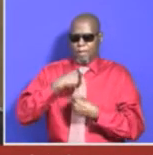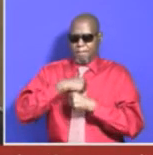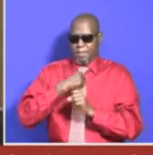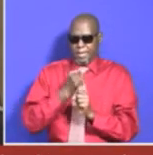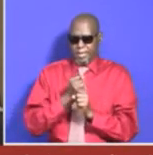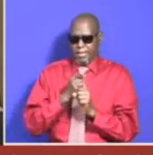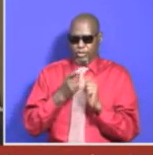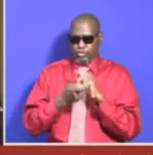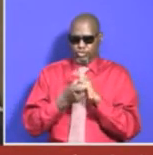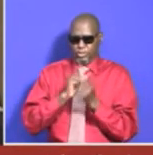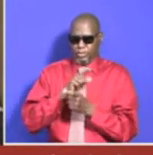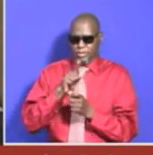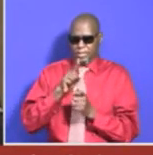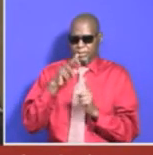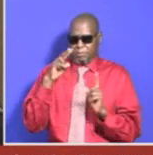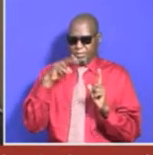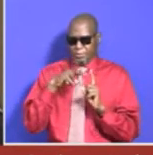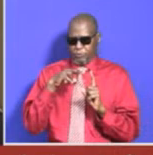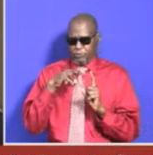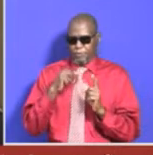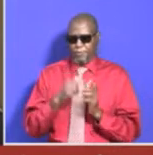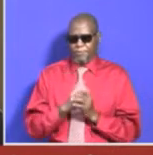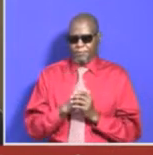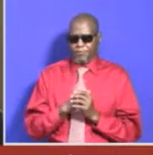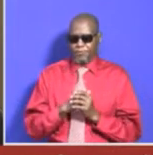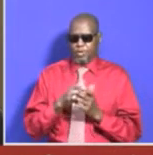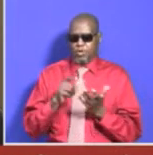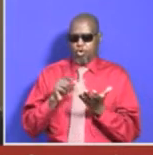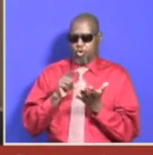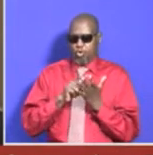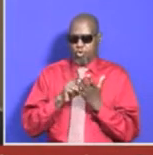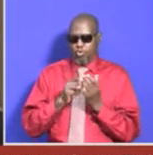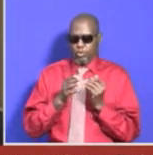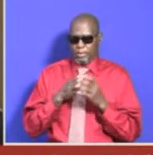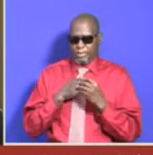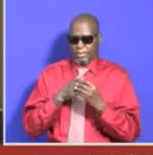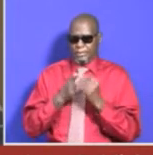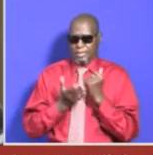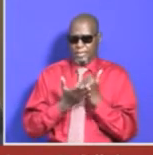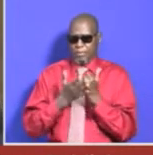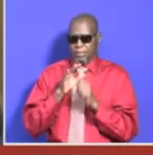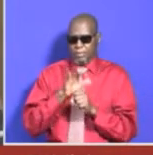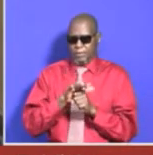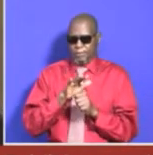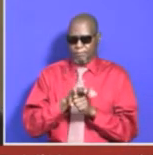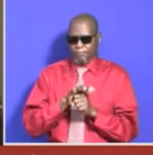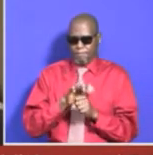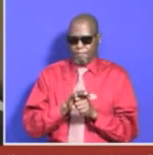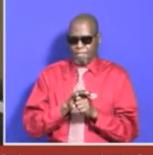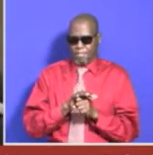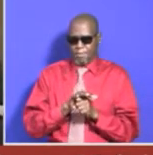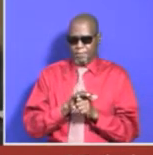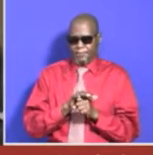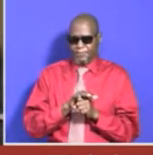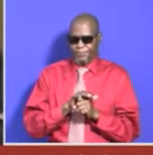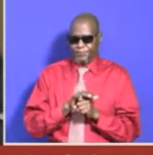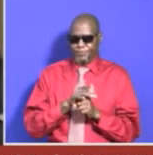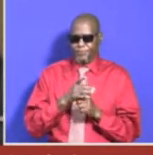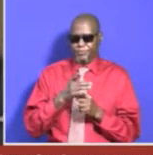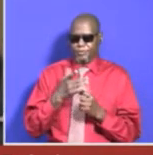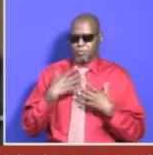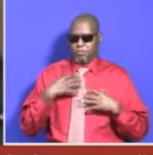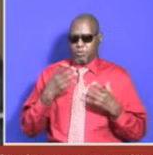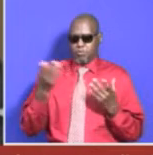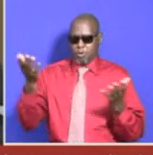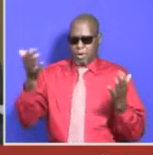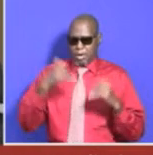perception. Even the local leaders wamesaidia sana. Na wakapigia tu wengi, wanafuja kuingia wengi kwa wakati